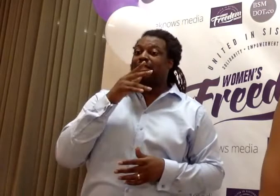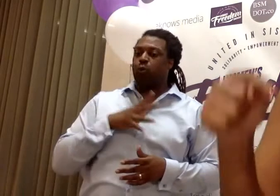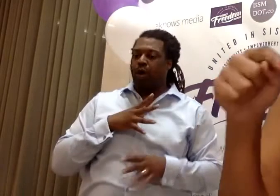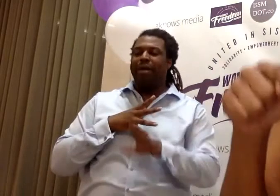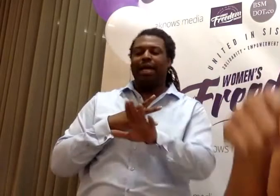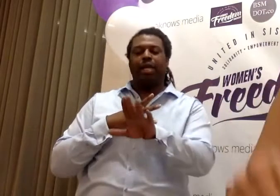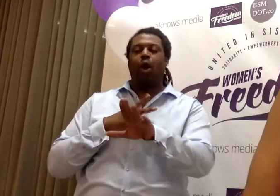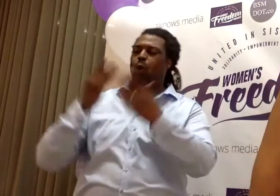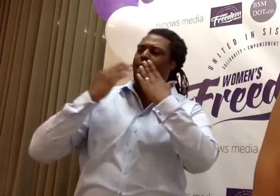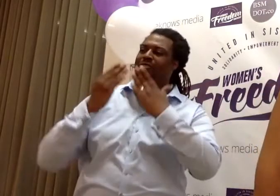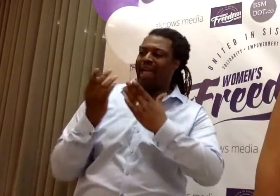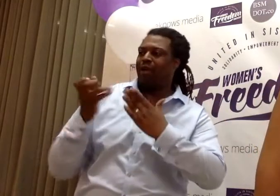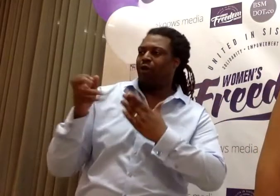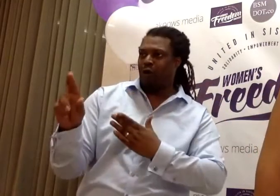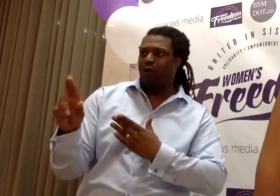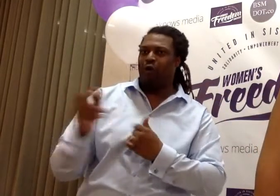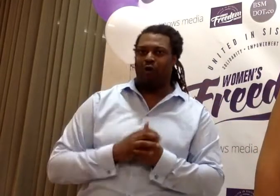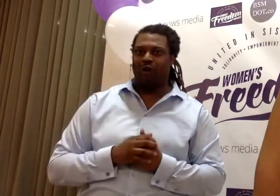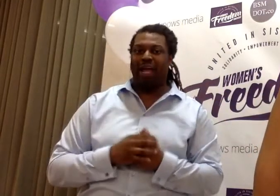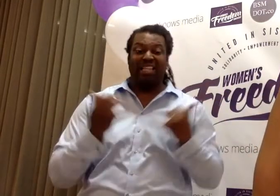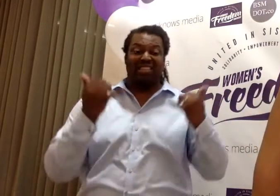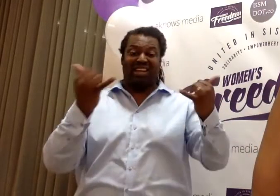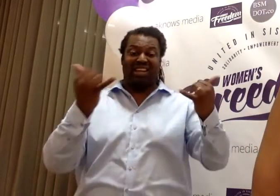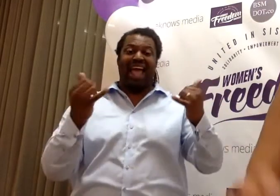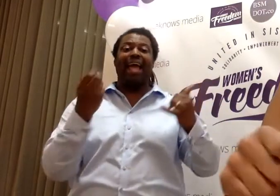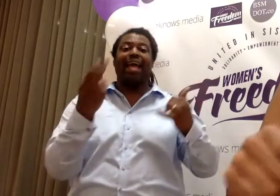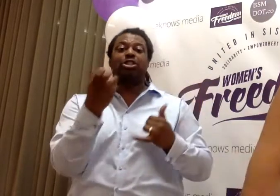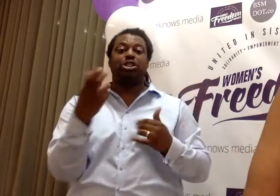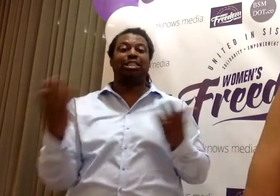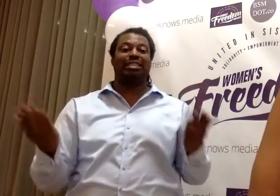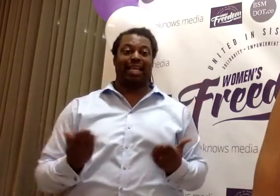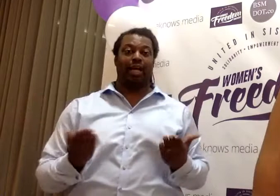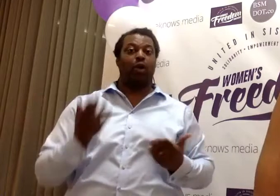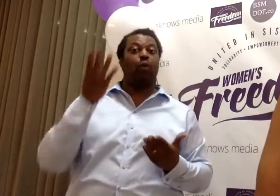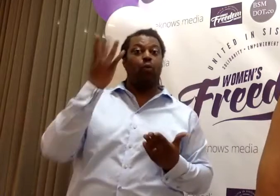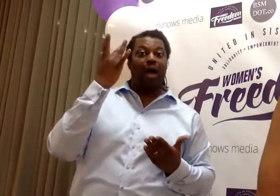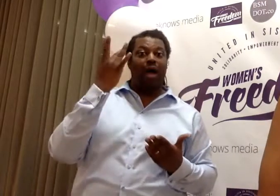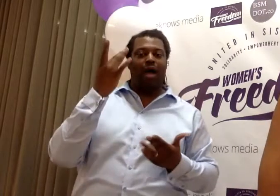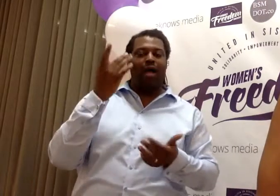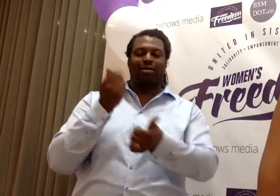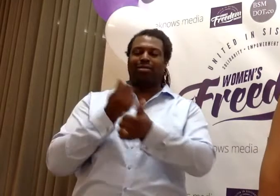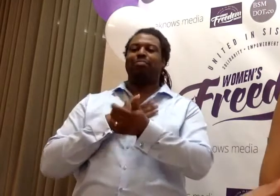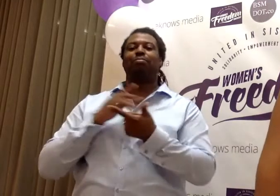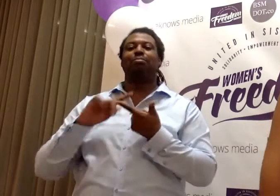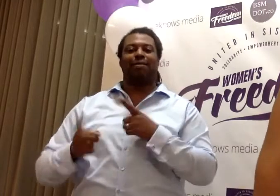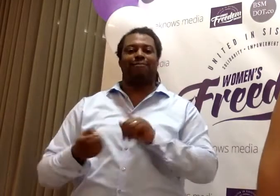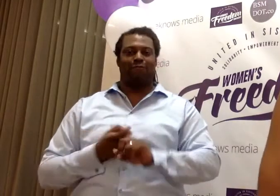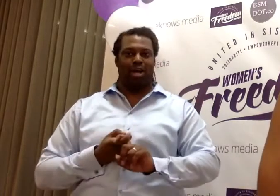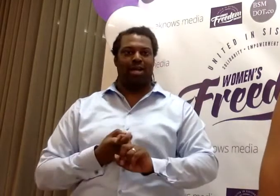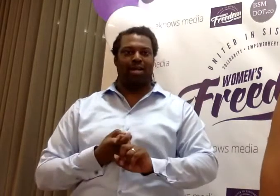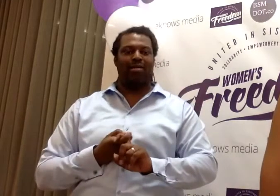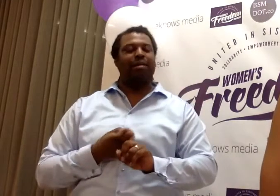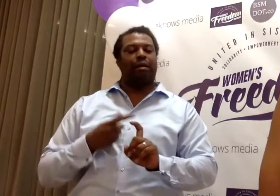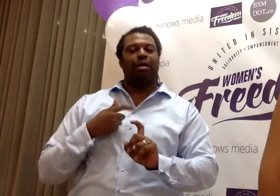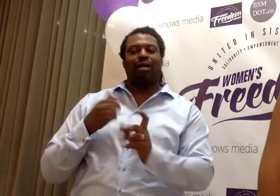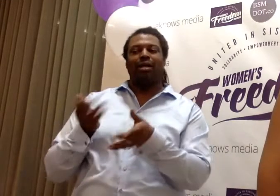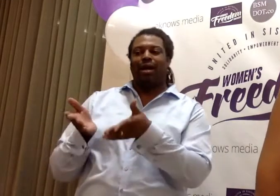about it, and she is here today because she is my friend. And I asked